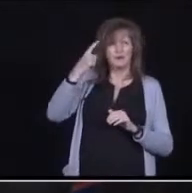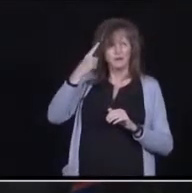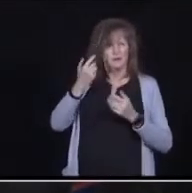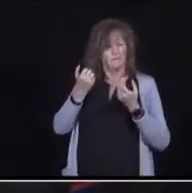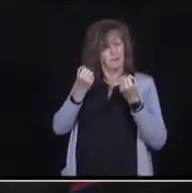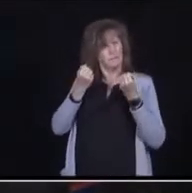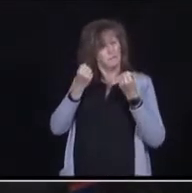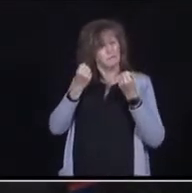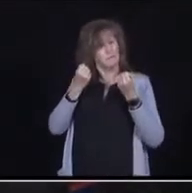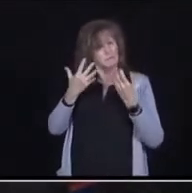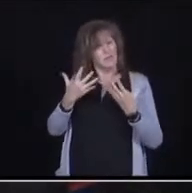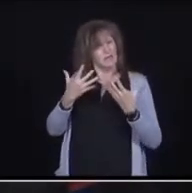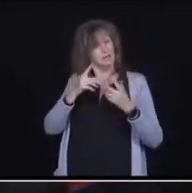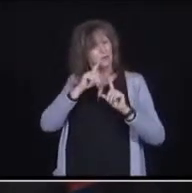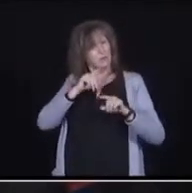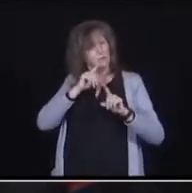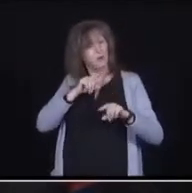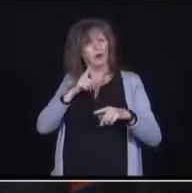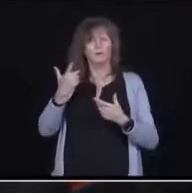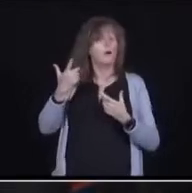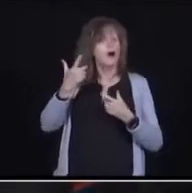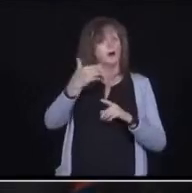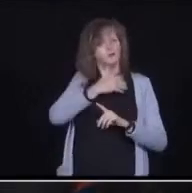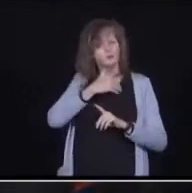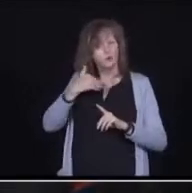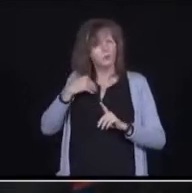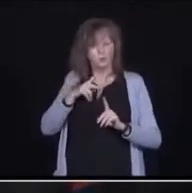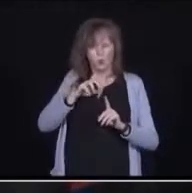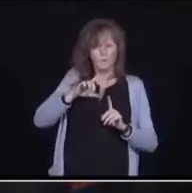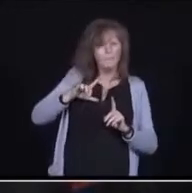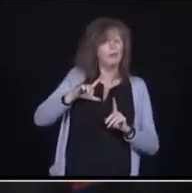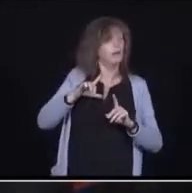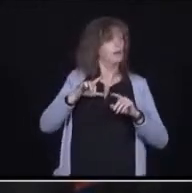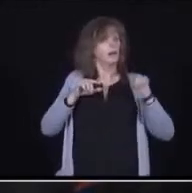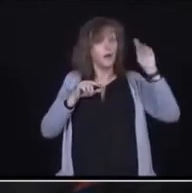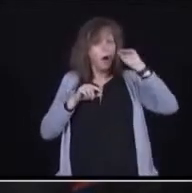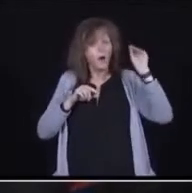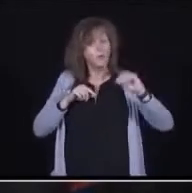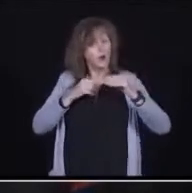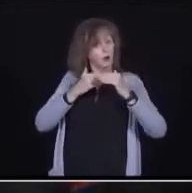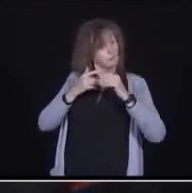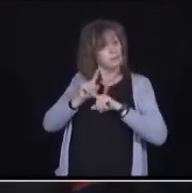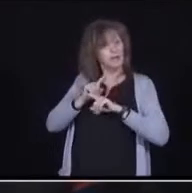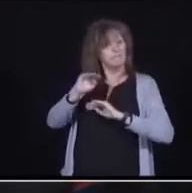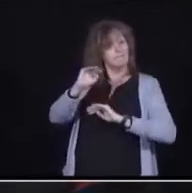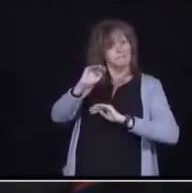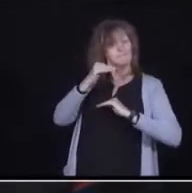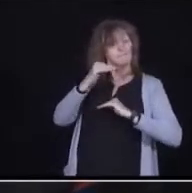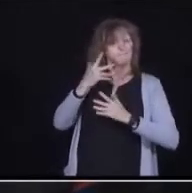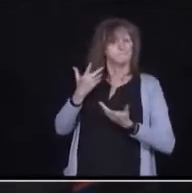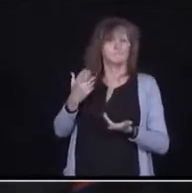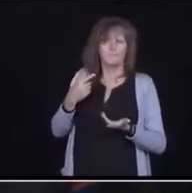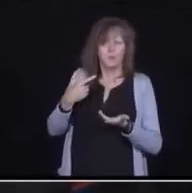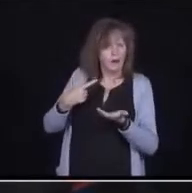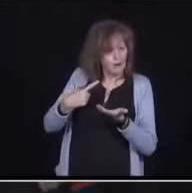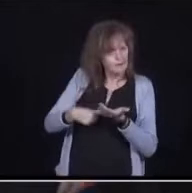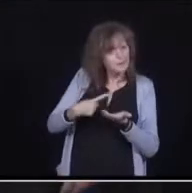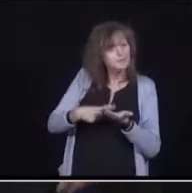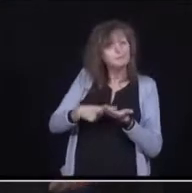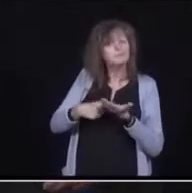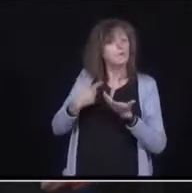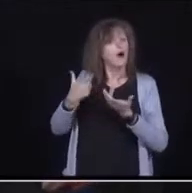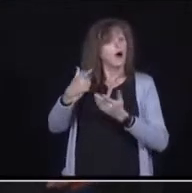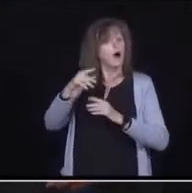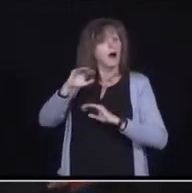Peel, Ottawa, et cetera, I understand these are obviously being discussed. But in terms of what you might do